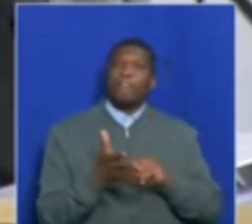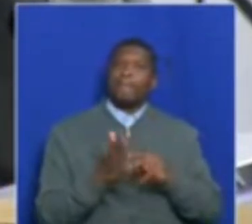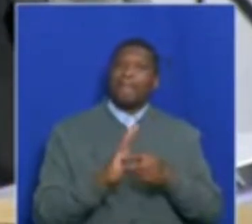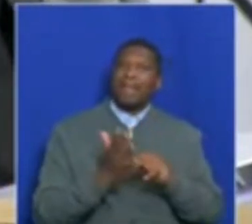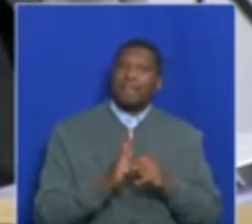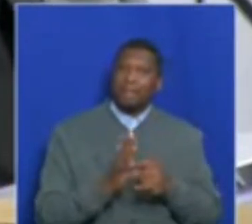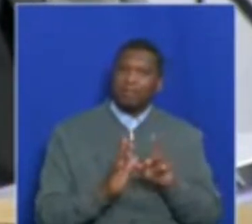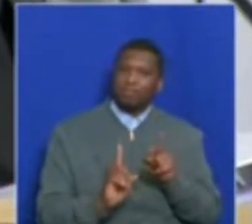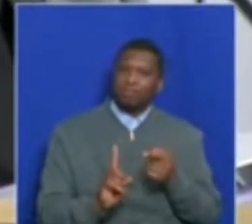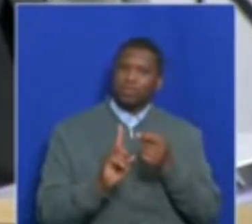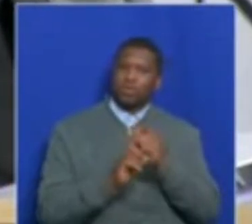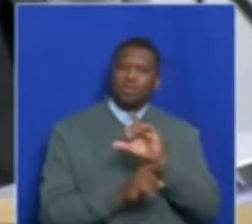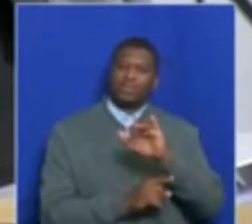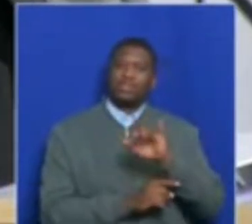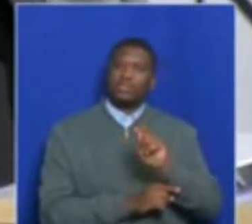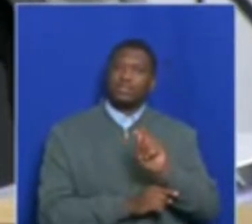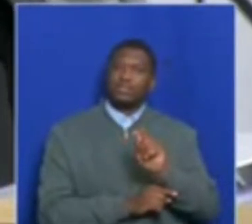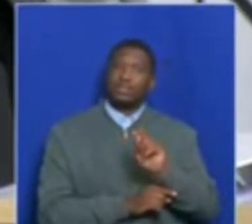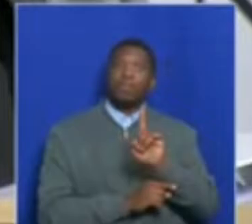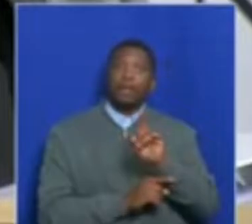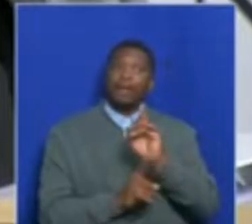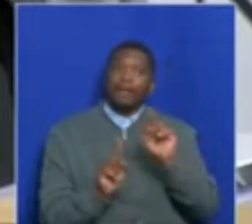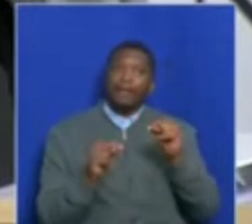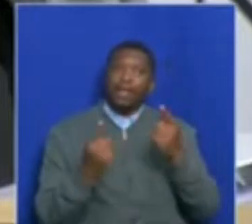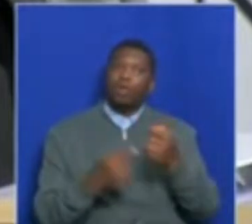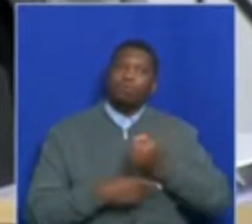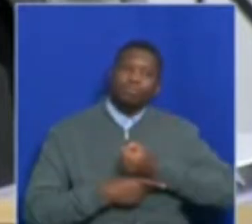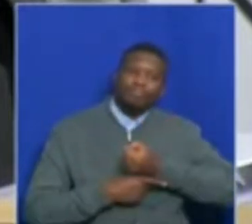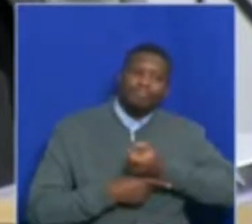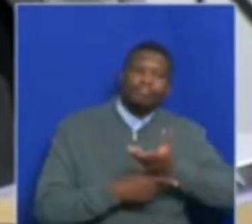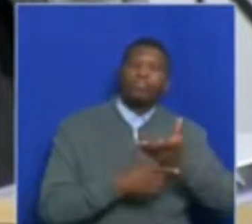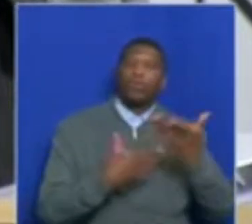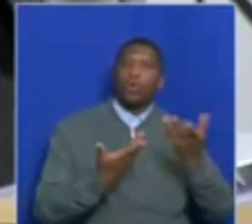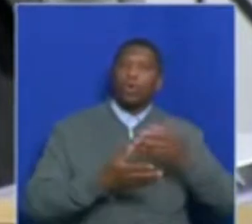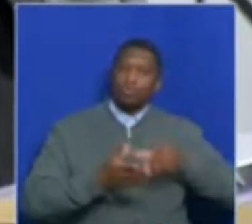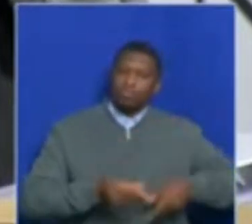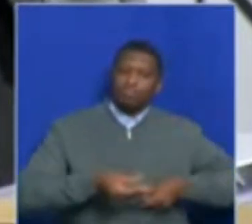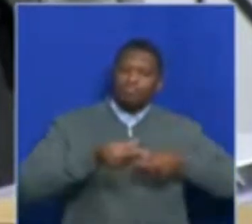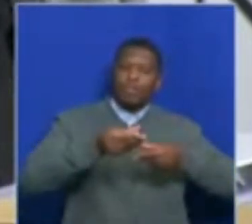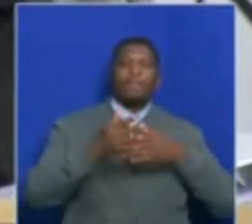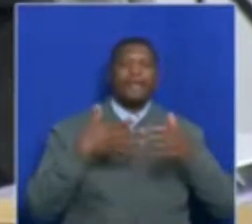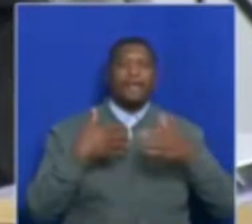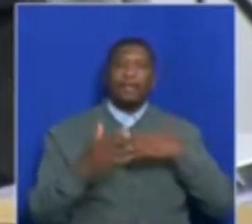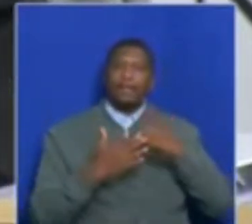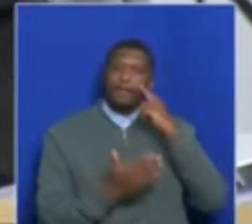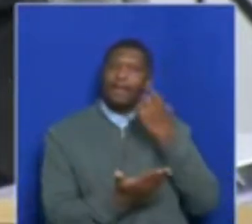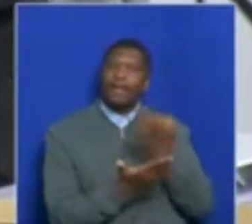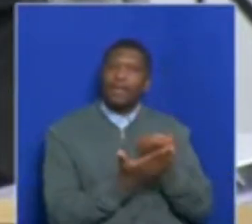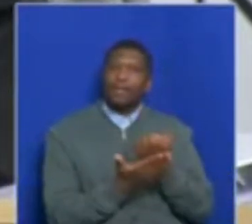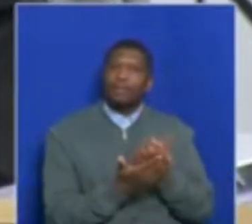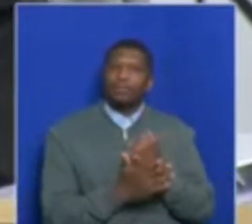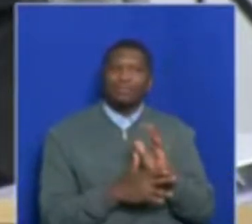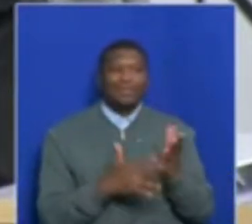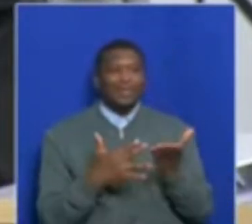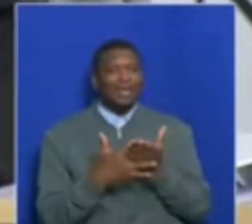find or provide any evidence to that effect. No case numbers. He was found